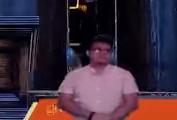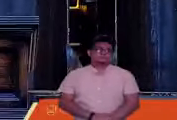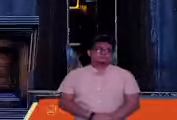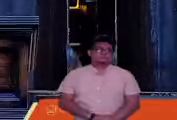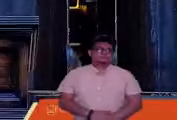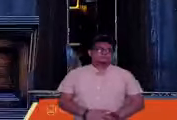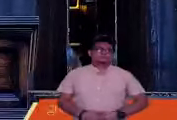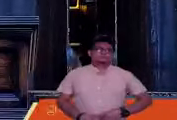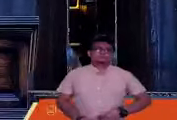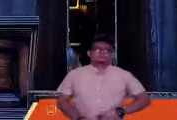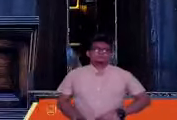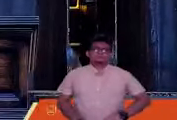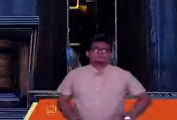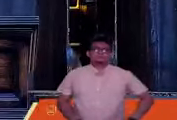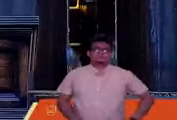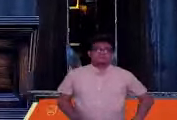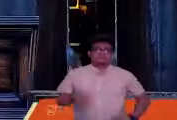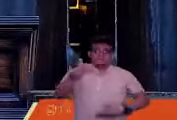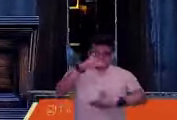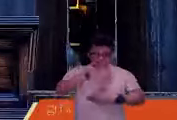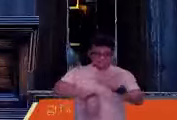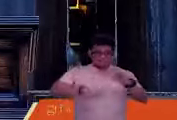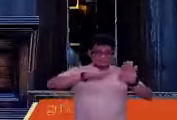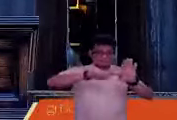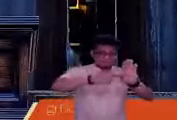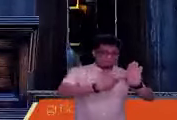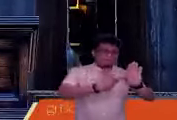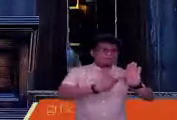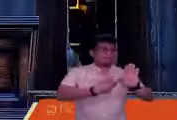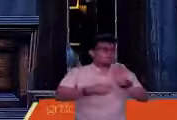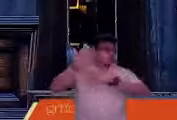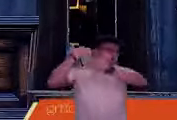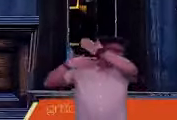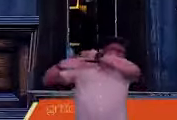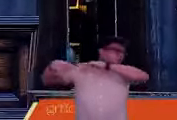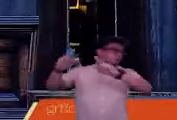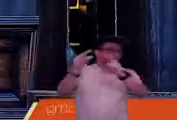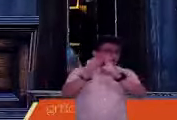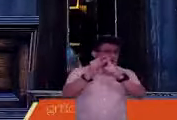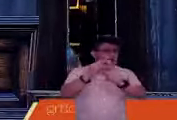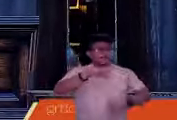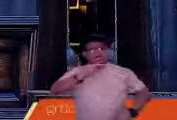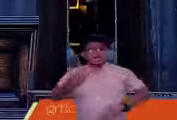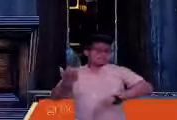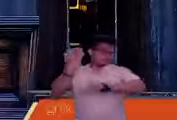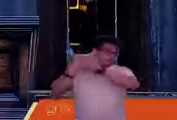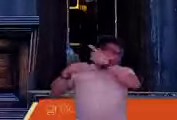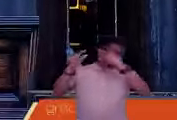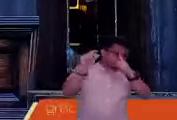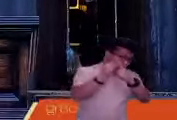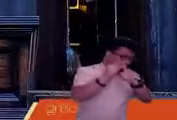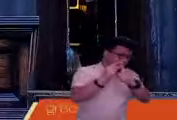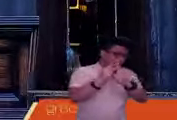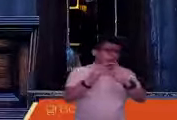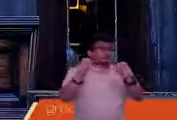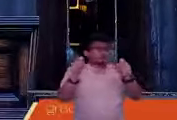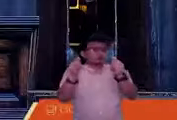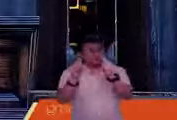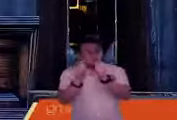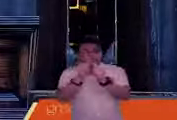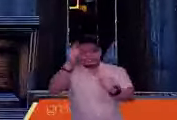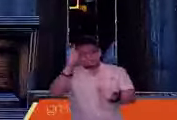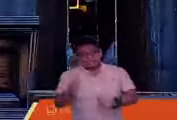verse 1, in the beginning was the Word, and the Word was with God, and